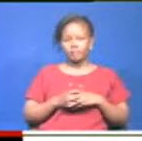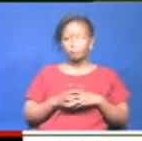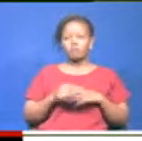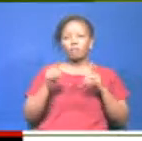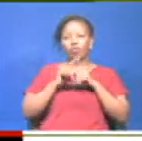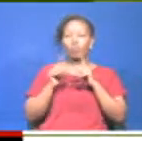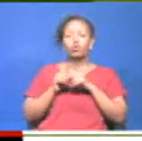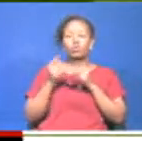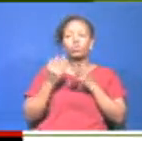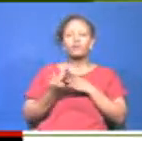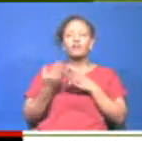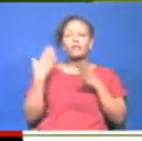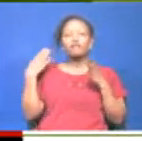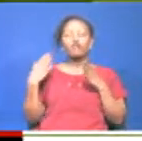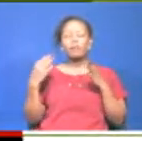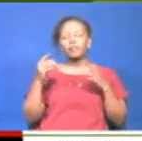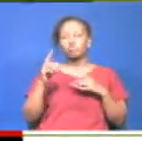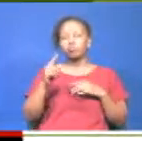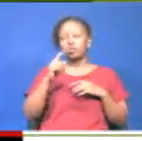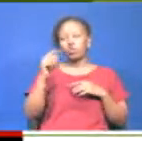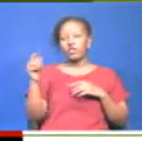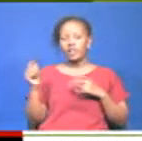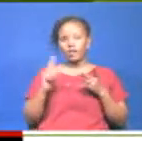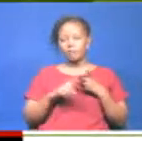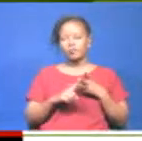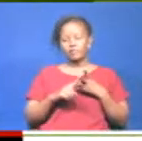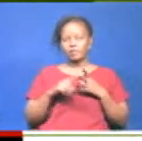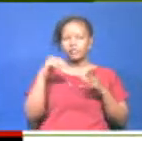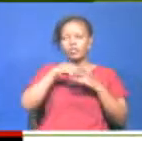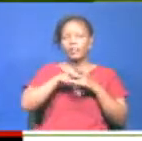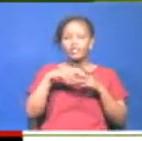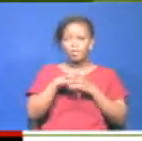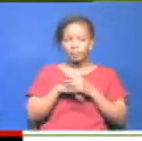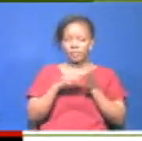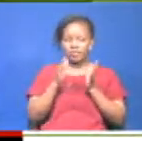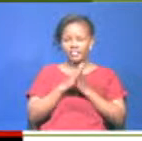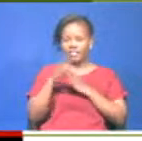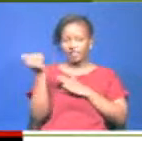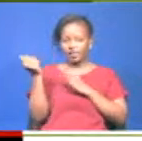former Ajax, Tottenham, Inter Milan and Brentford player has